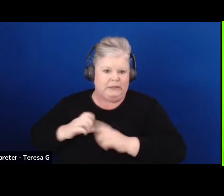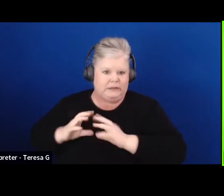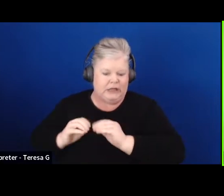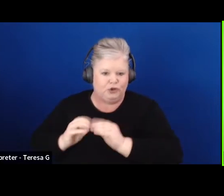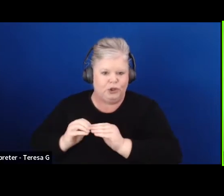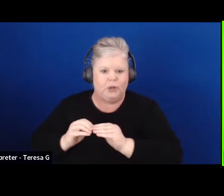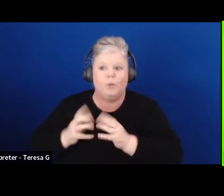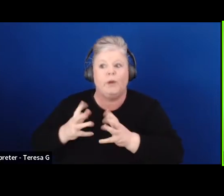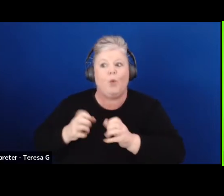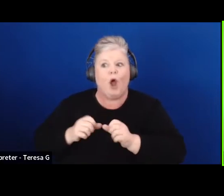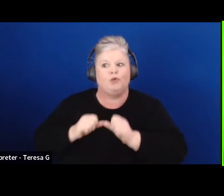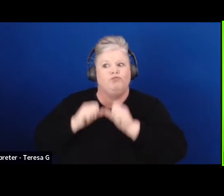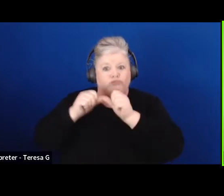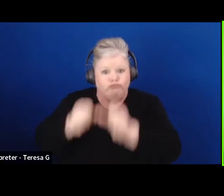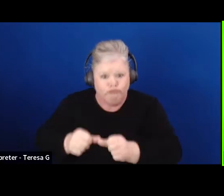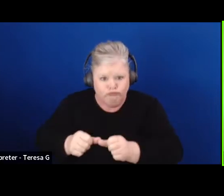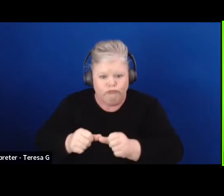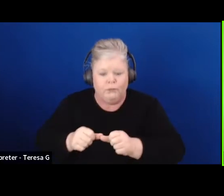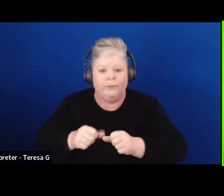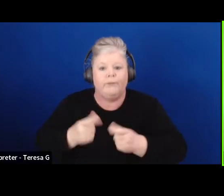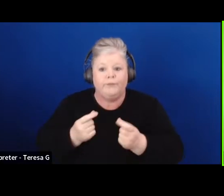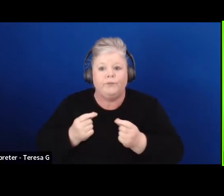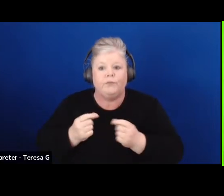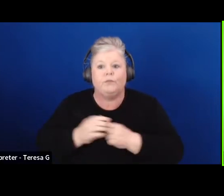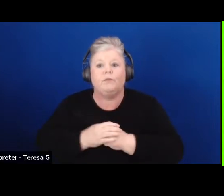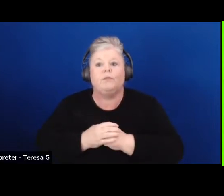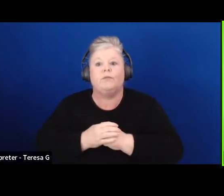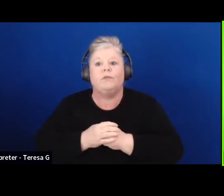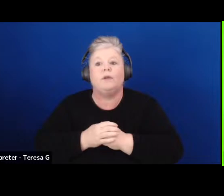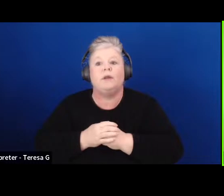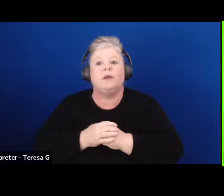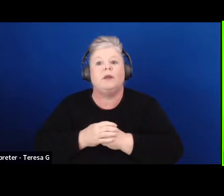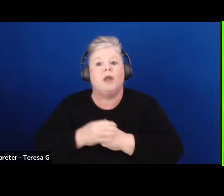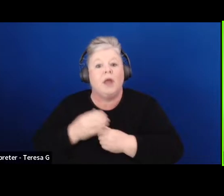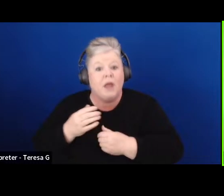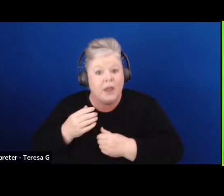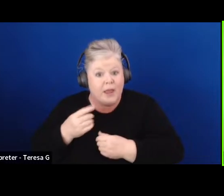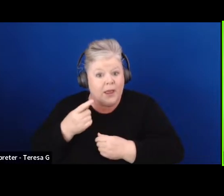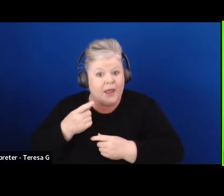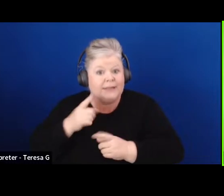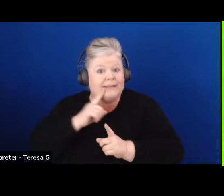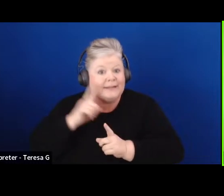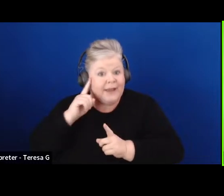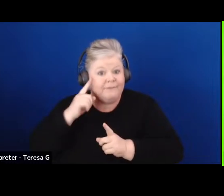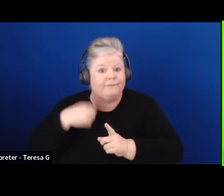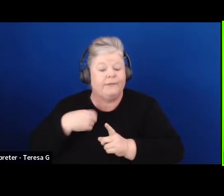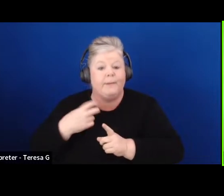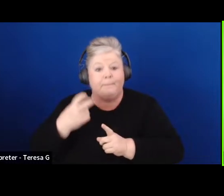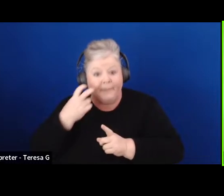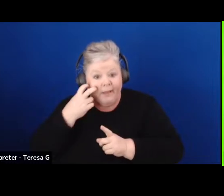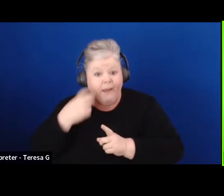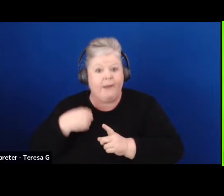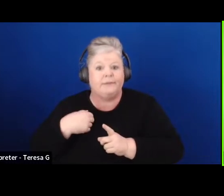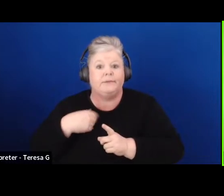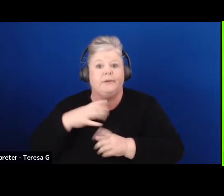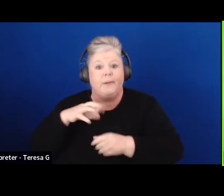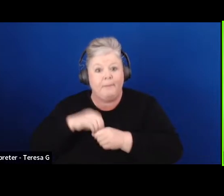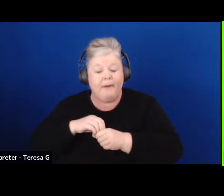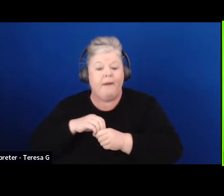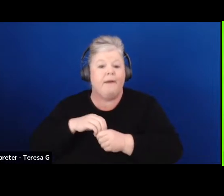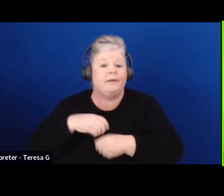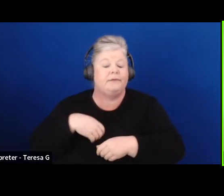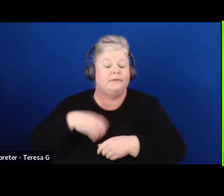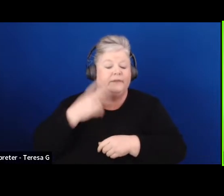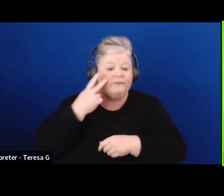on this session is the need for the deaf, blind, and combined vision hearing loss